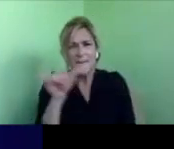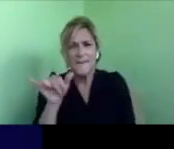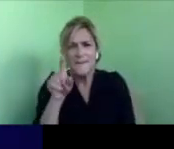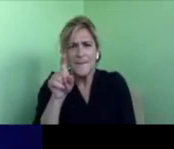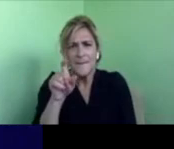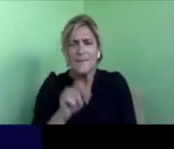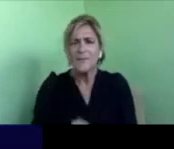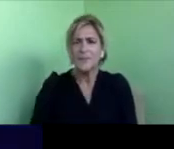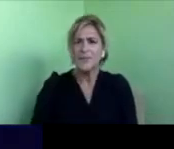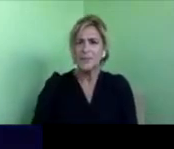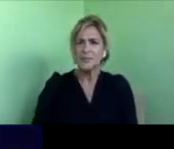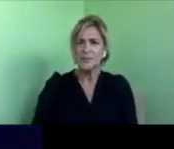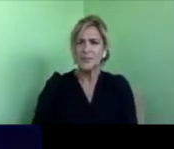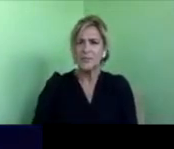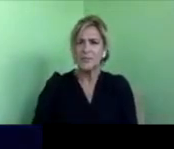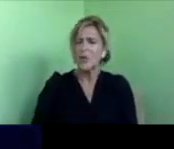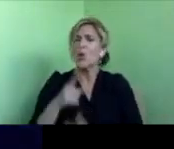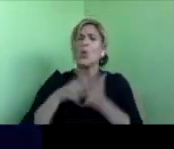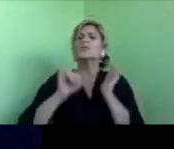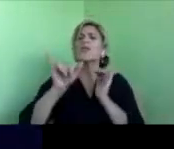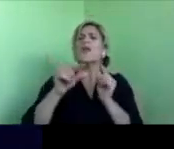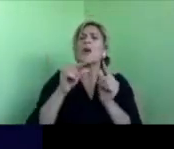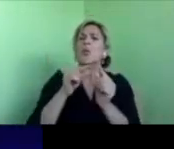What is this word, rape?